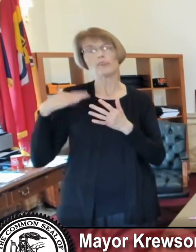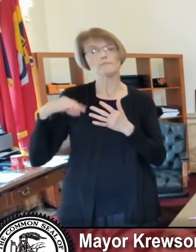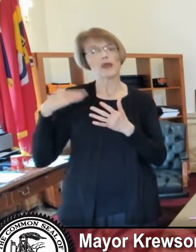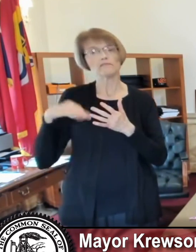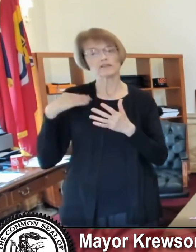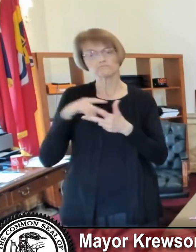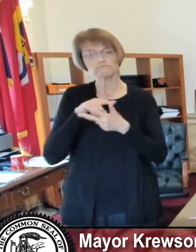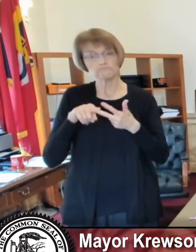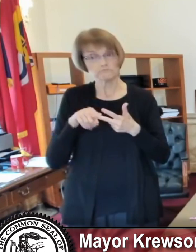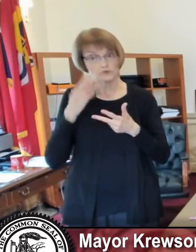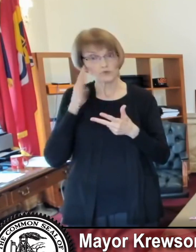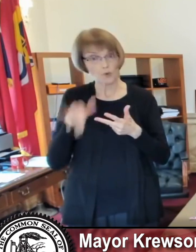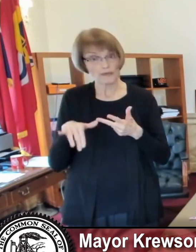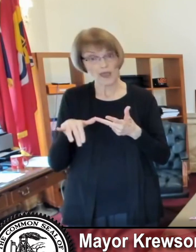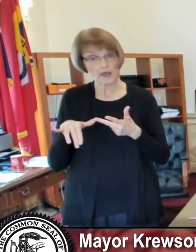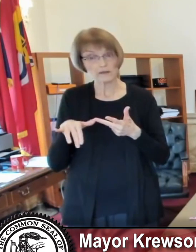County.